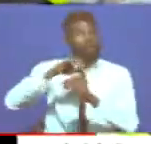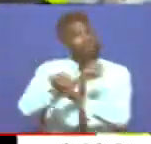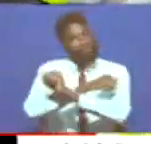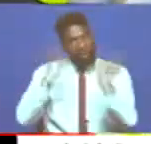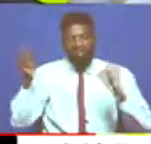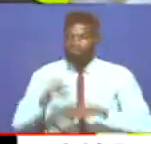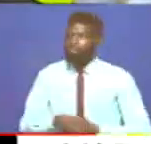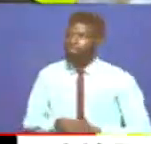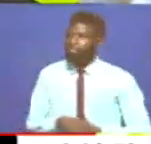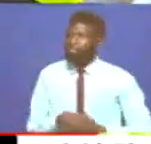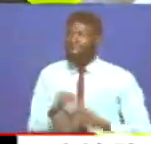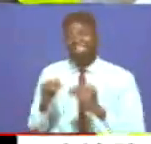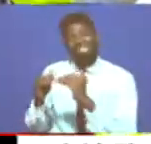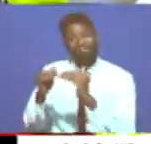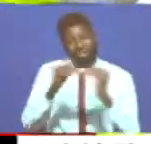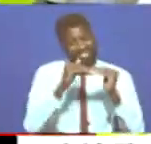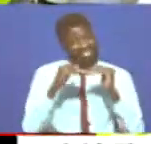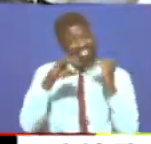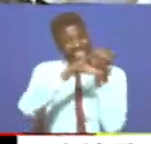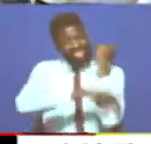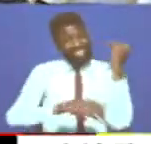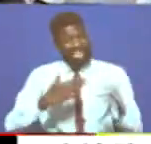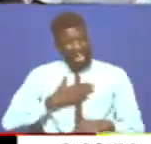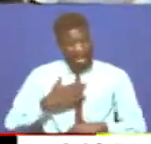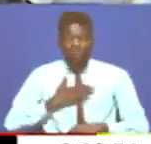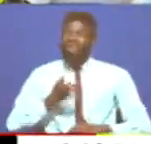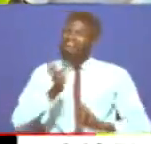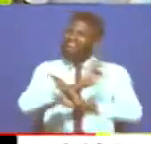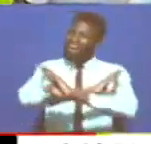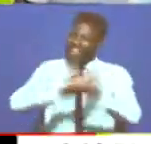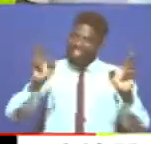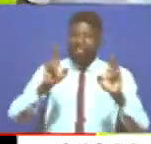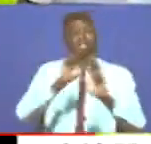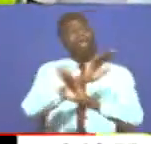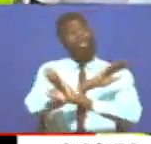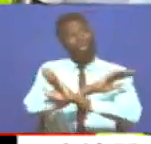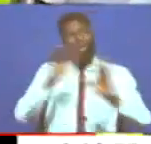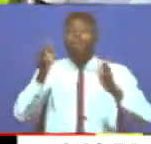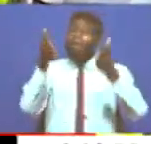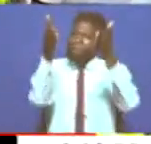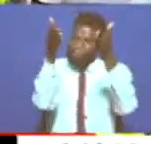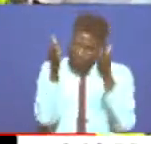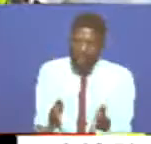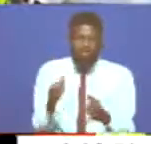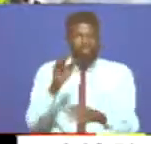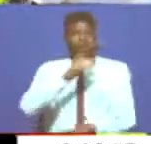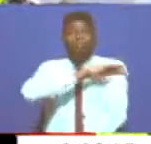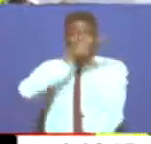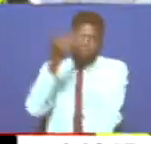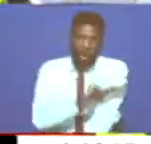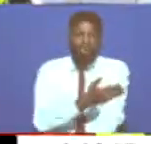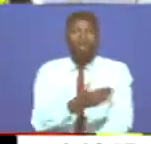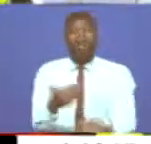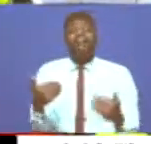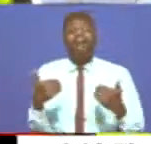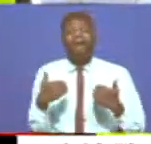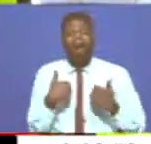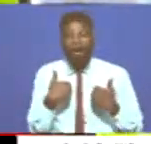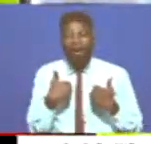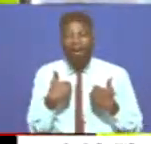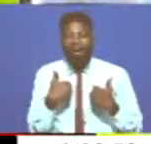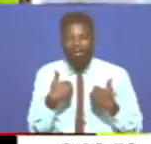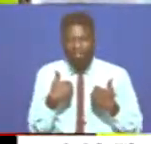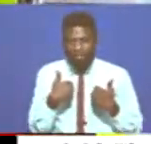country has come of age. There is nobody with the capacity to interfere with the